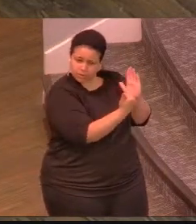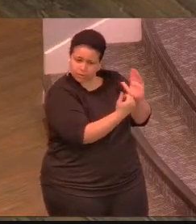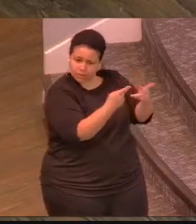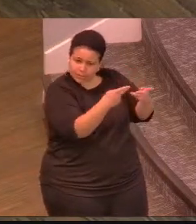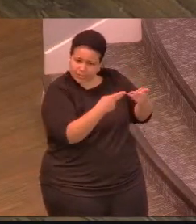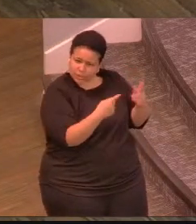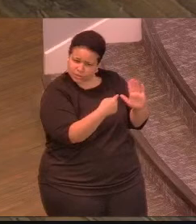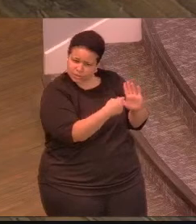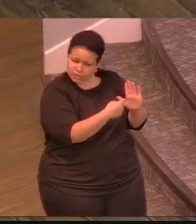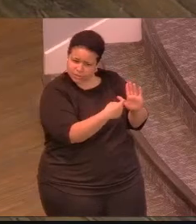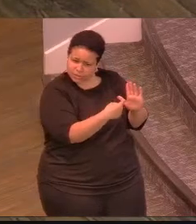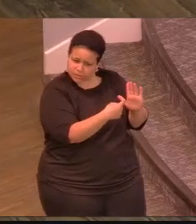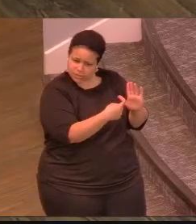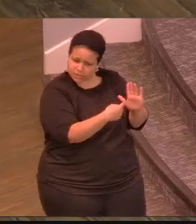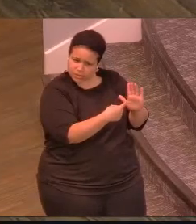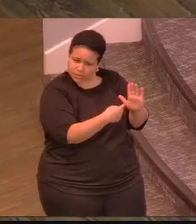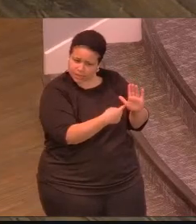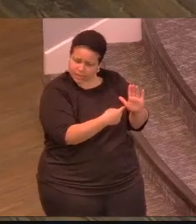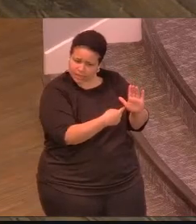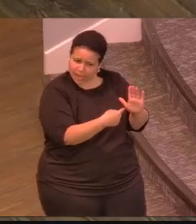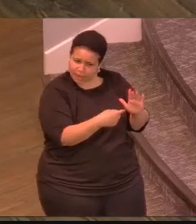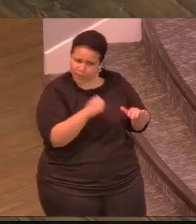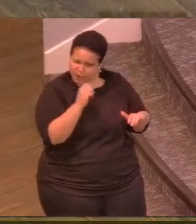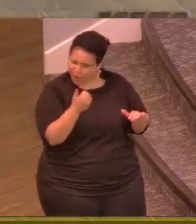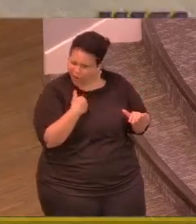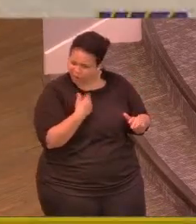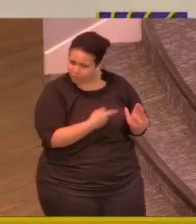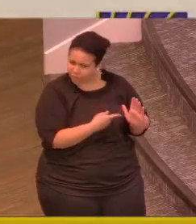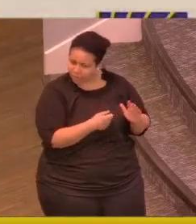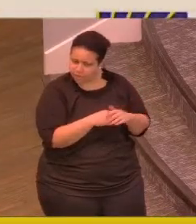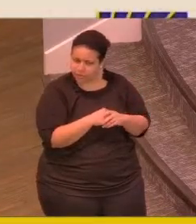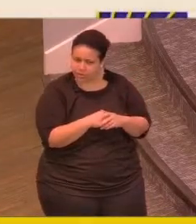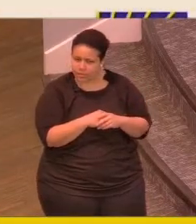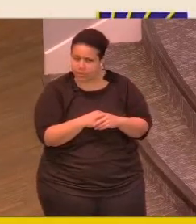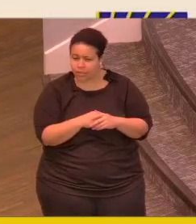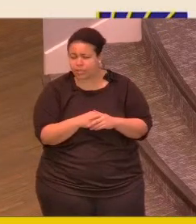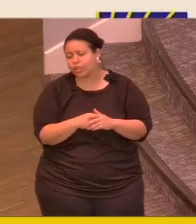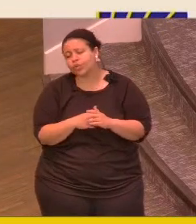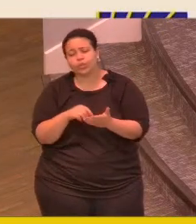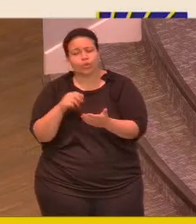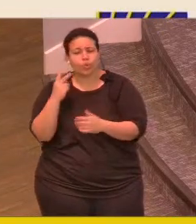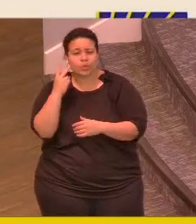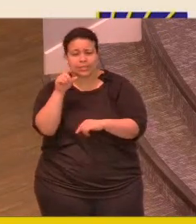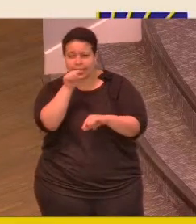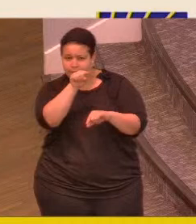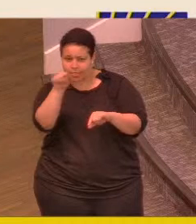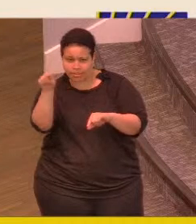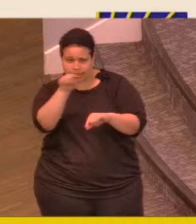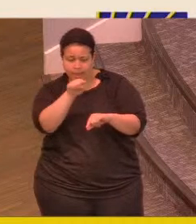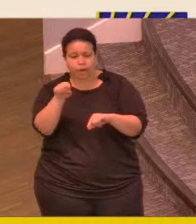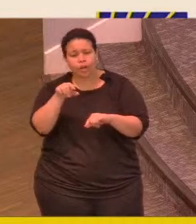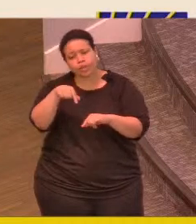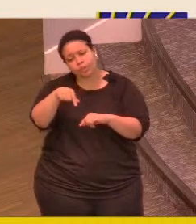them? So all the ones that you see up here that are QBE funded, these are the ones in the previous slide that we're